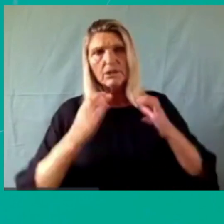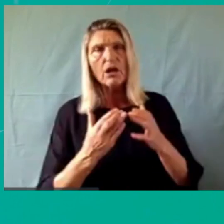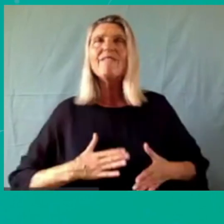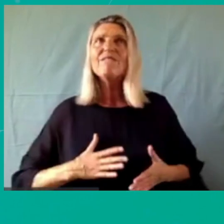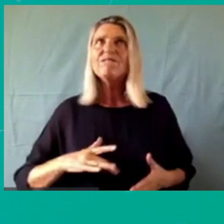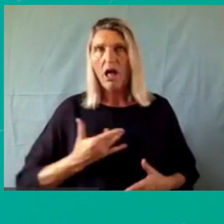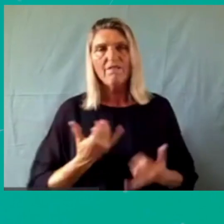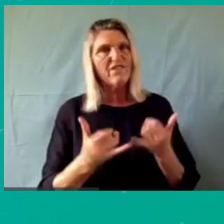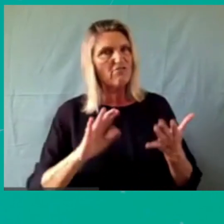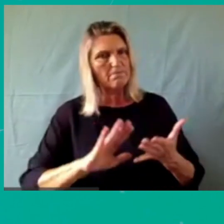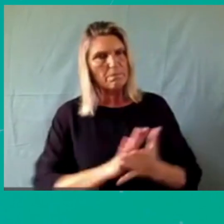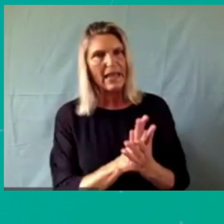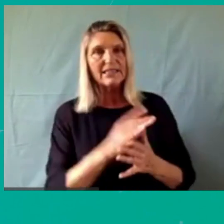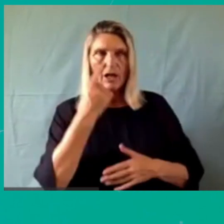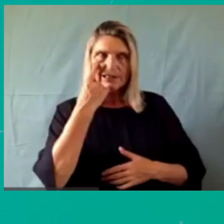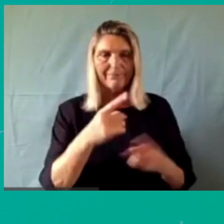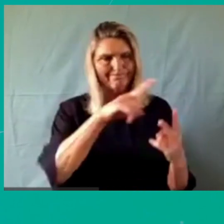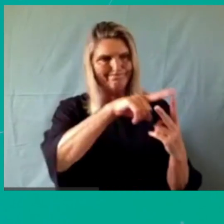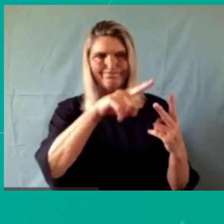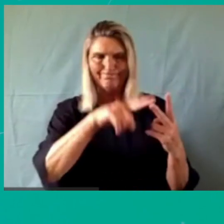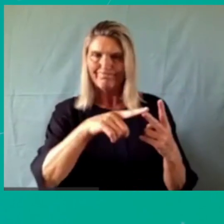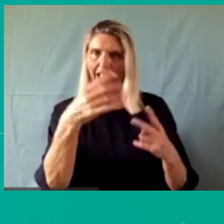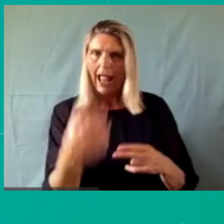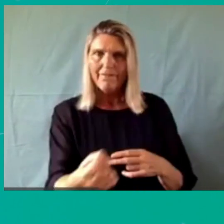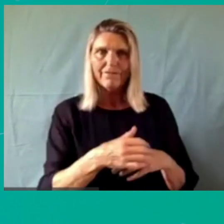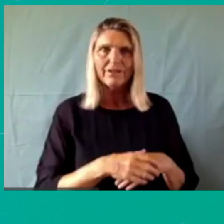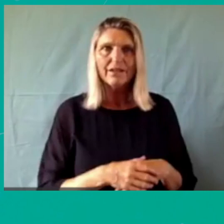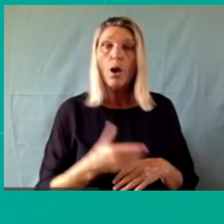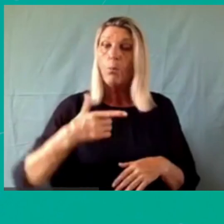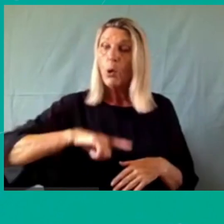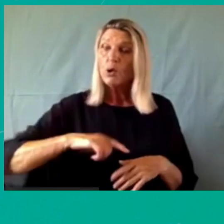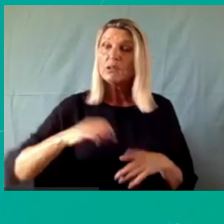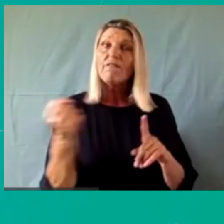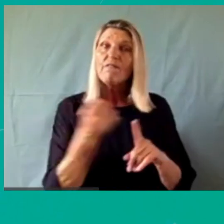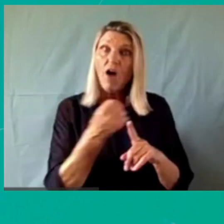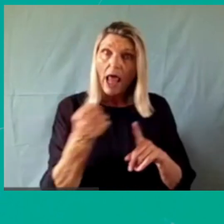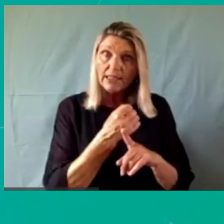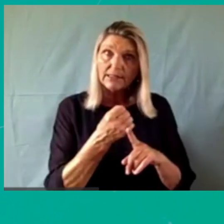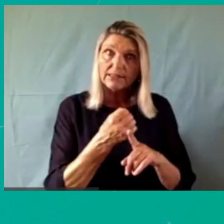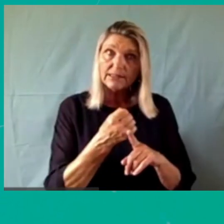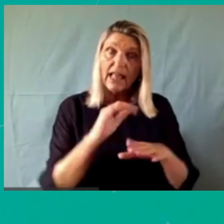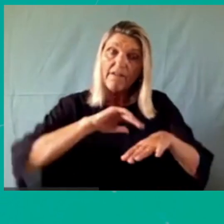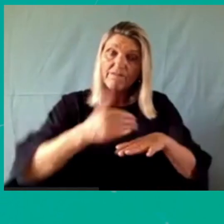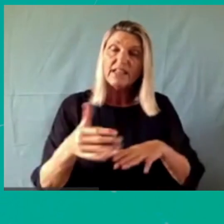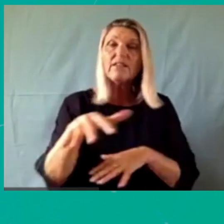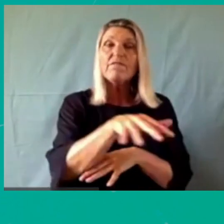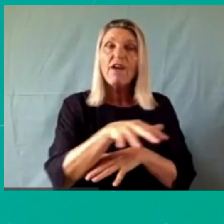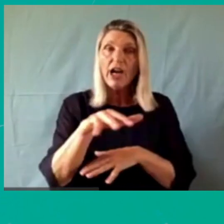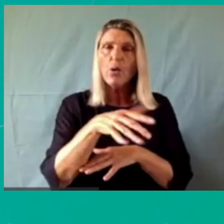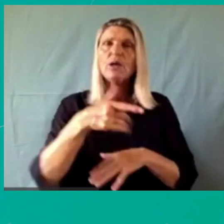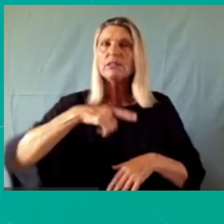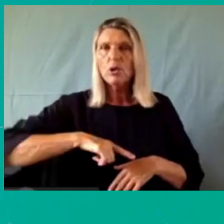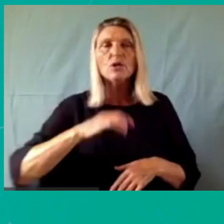know that violence that impacts whānau is rooted in the marginalisation of tangata whenua and